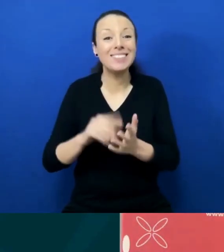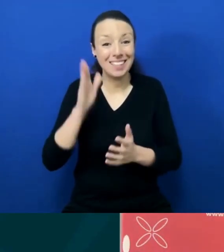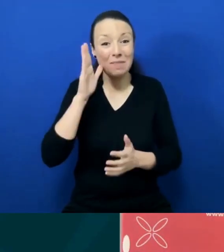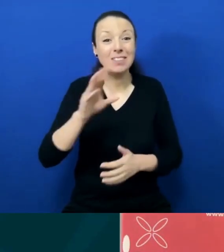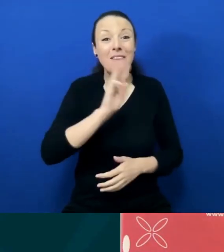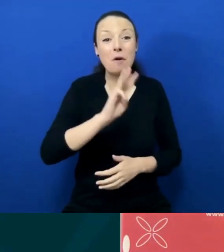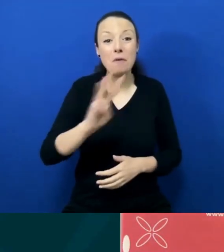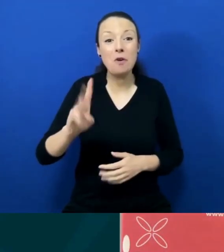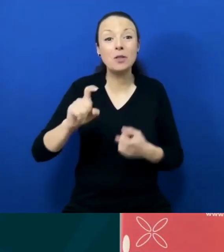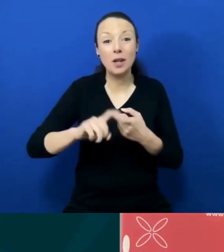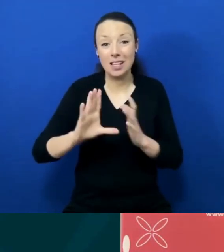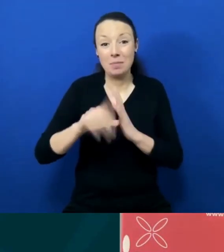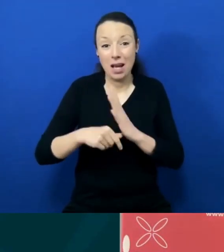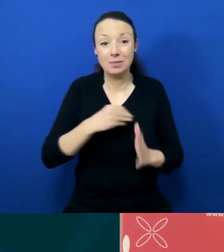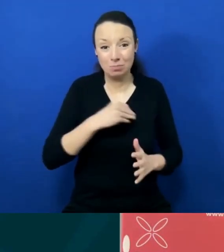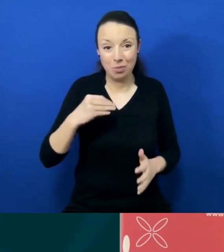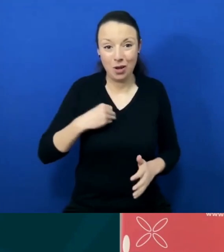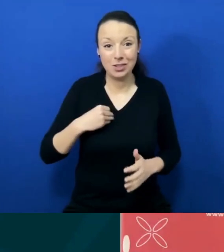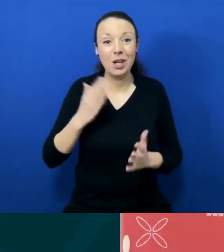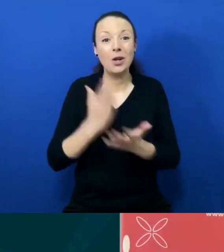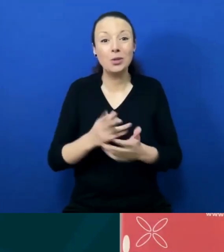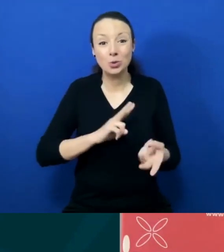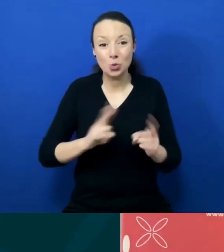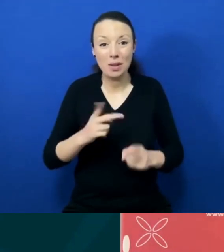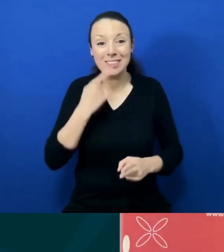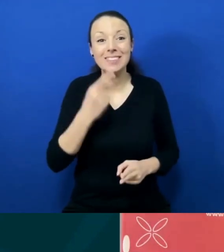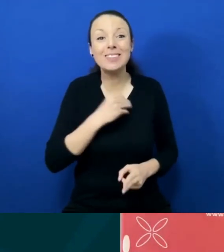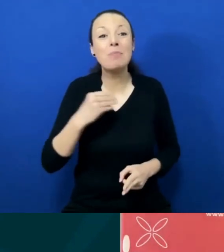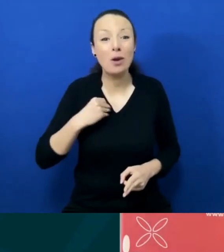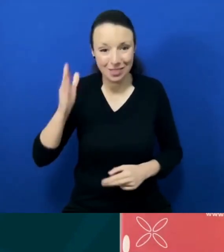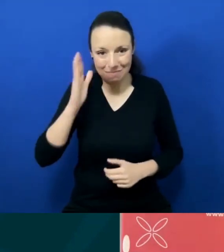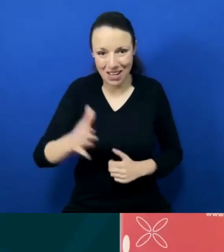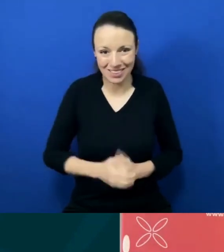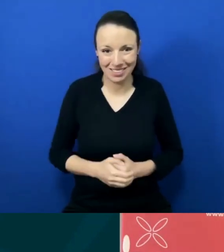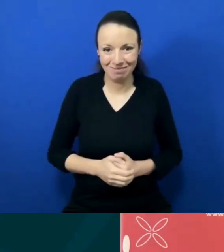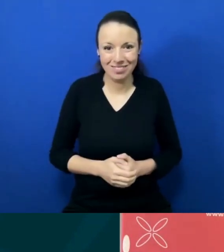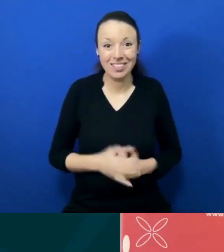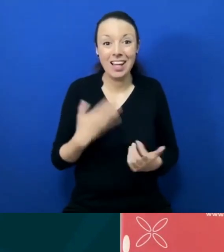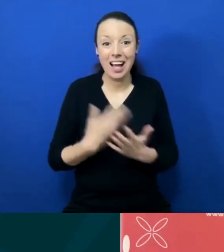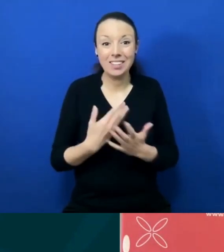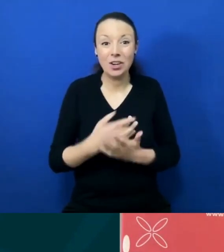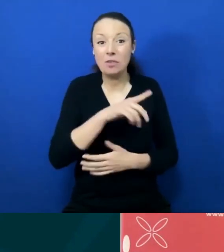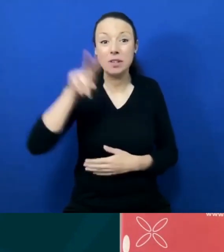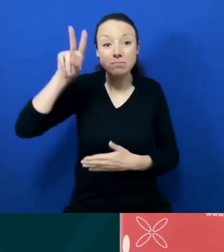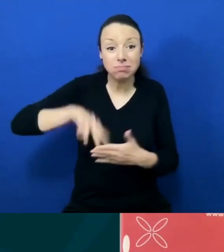like to mention that her presentation that will be posted on our website